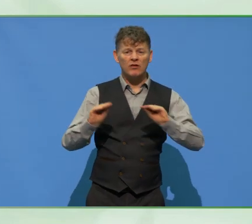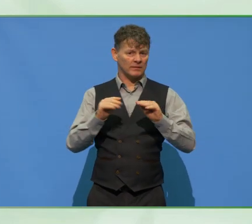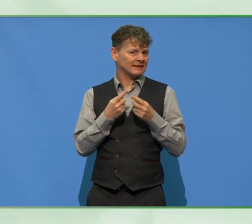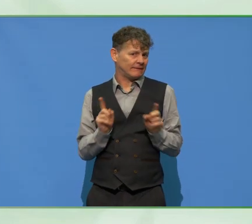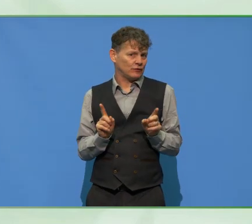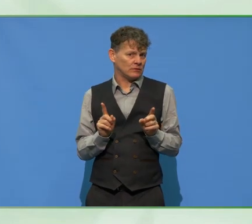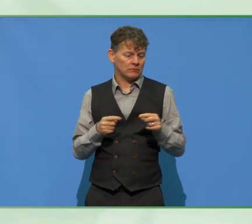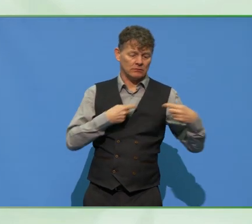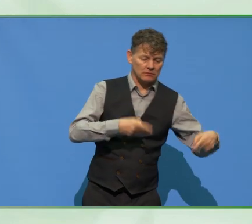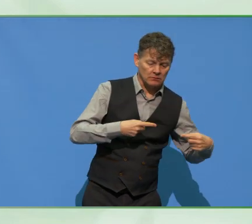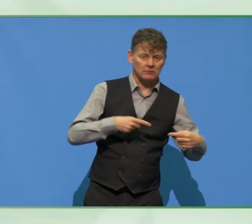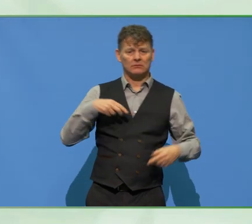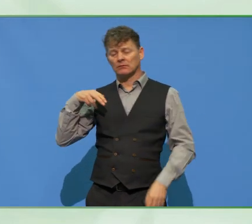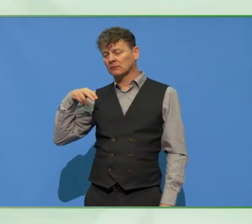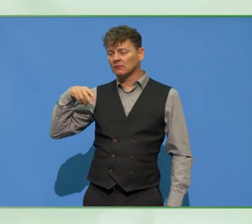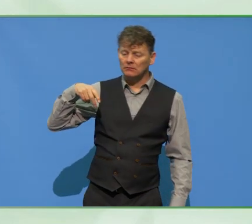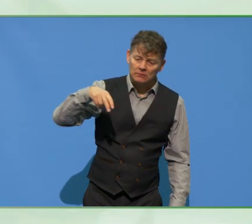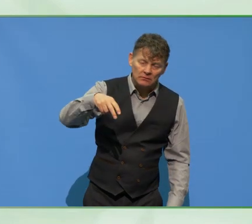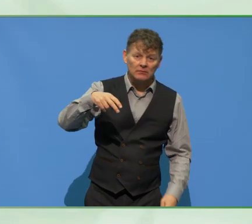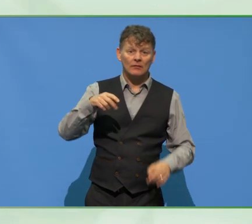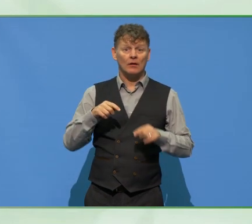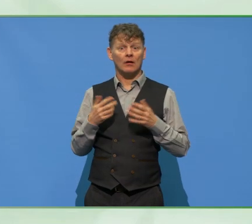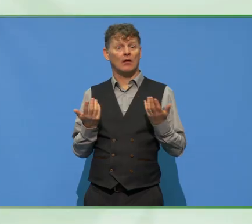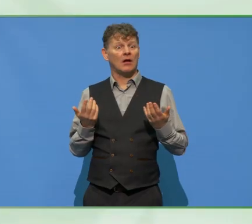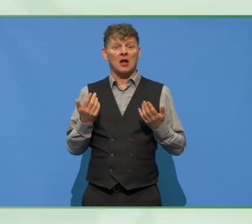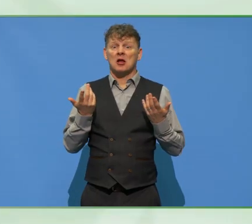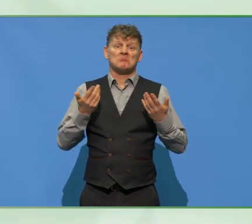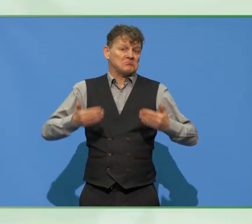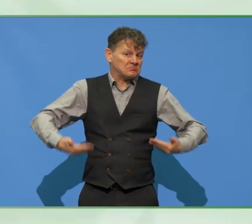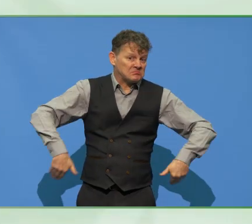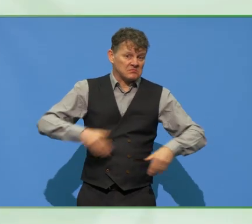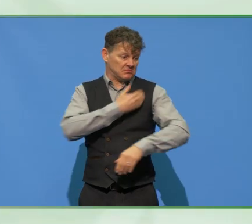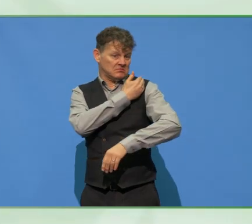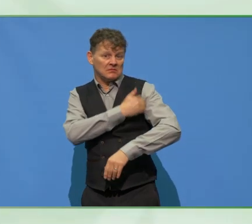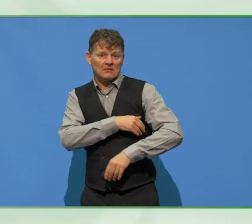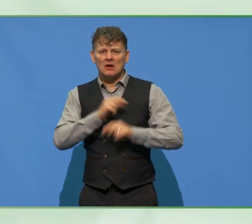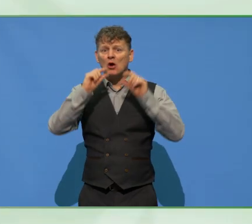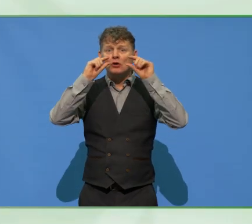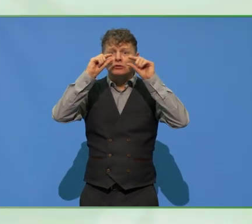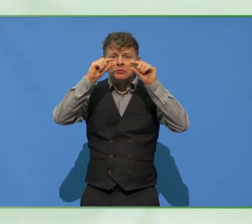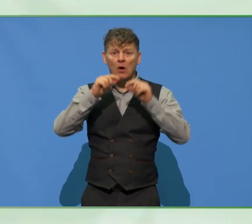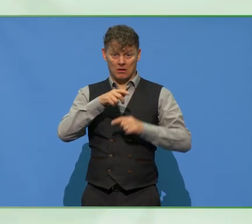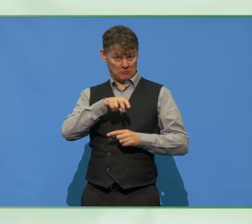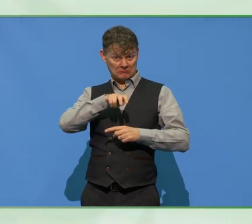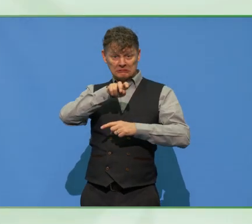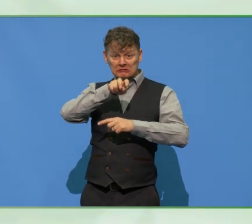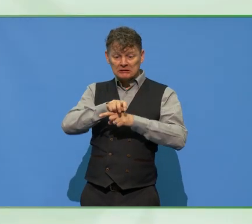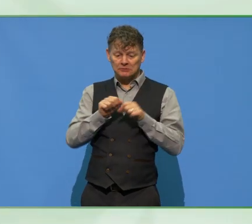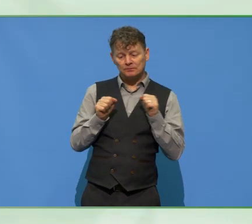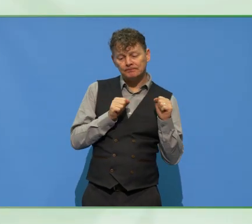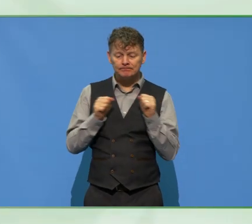matters, whether that's expansive or subtle, seated or standing,